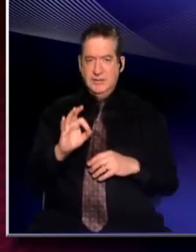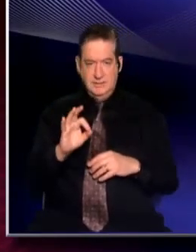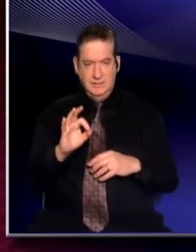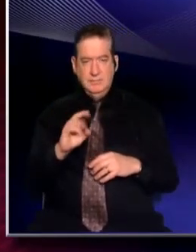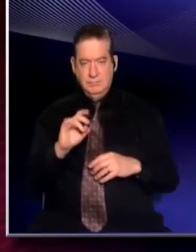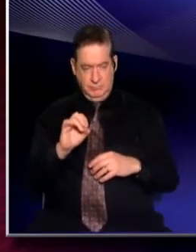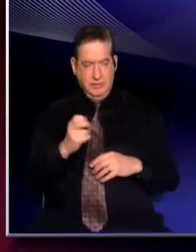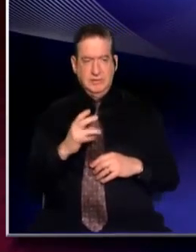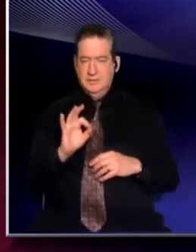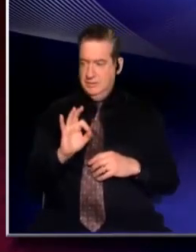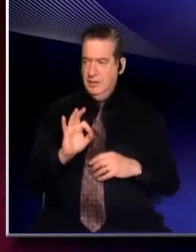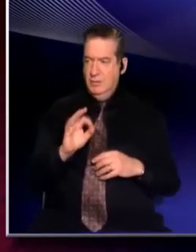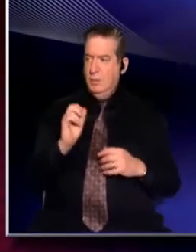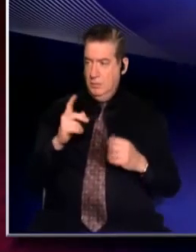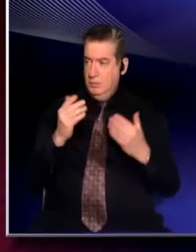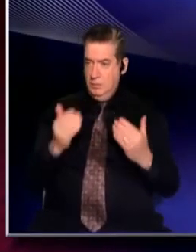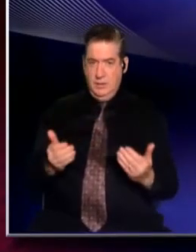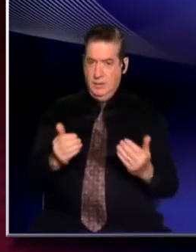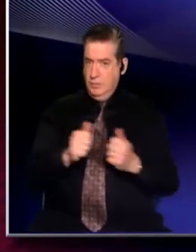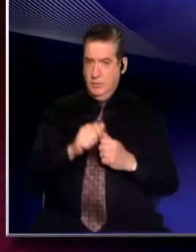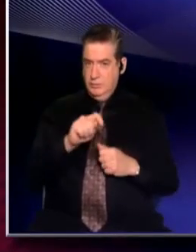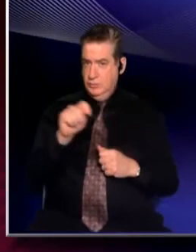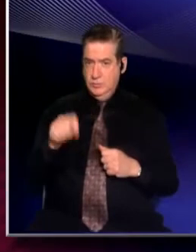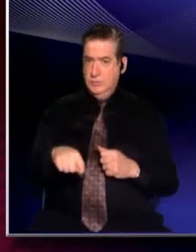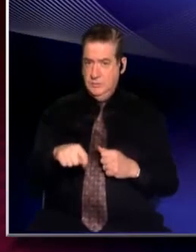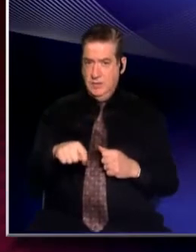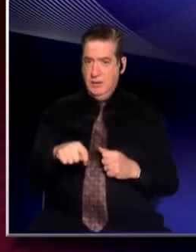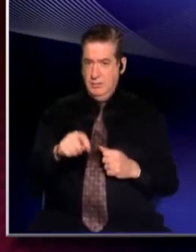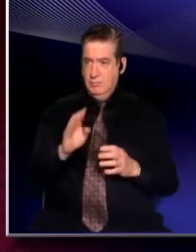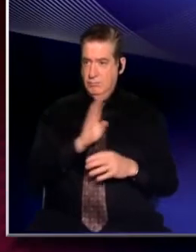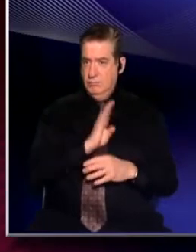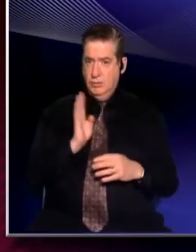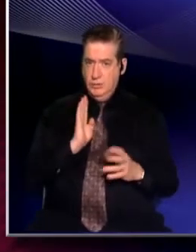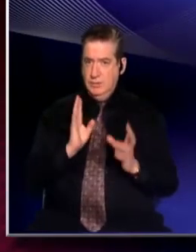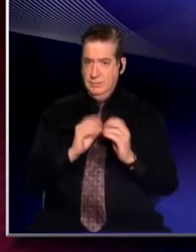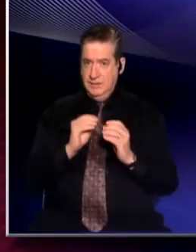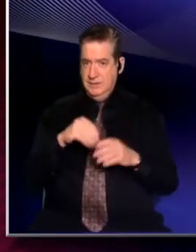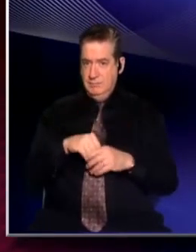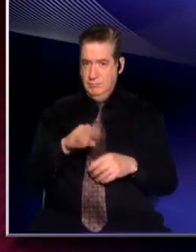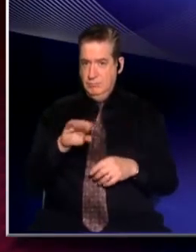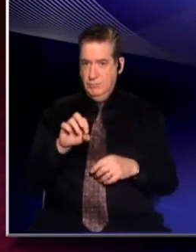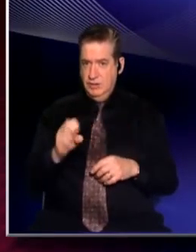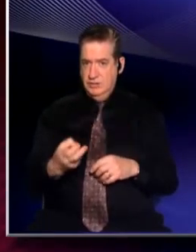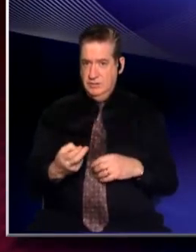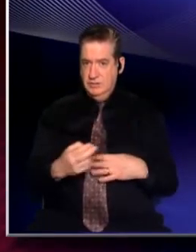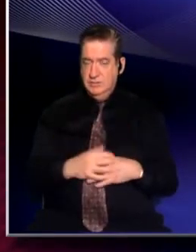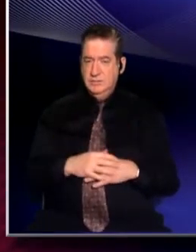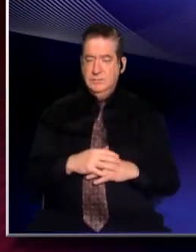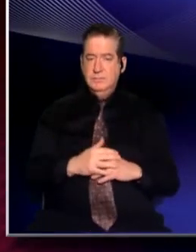And we just go ahead with the Tucson board meeting in March.